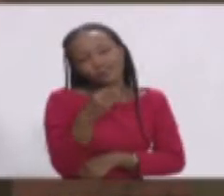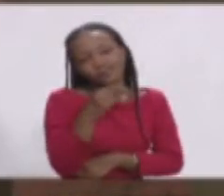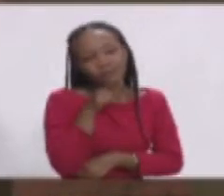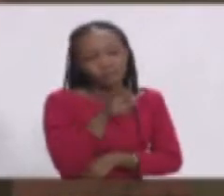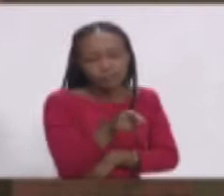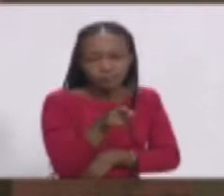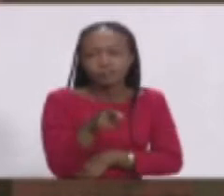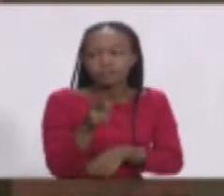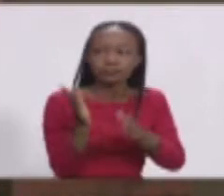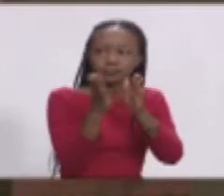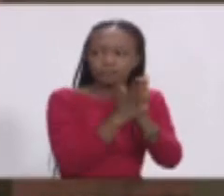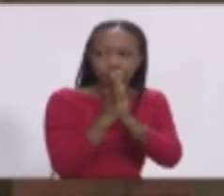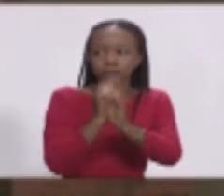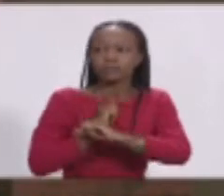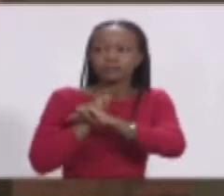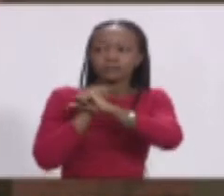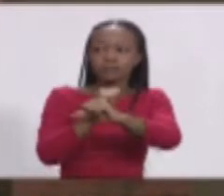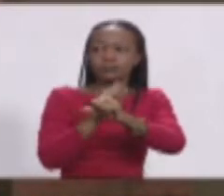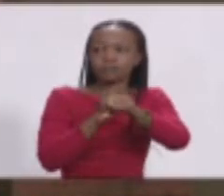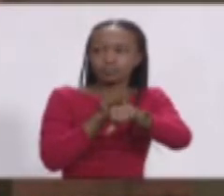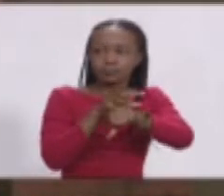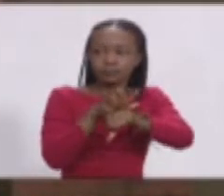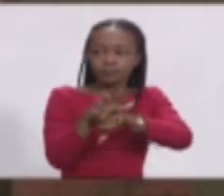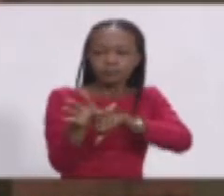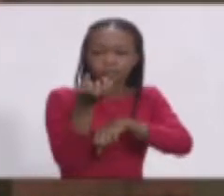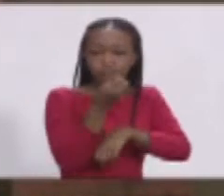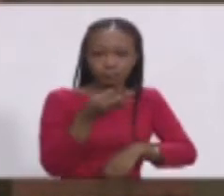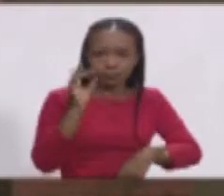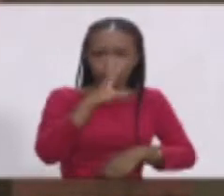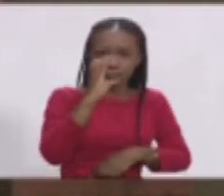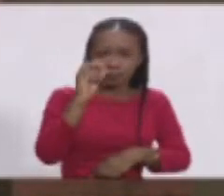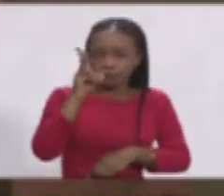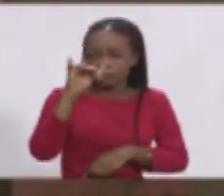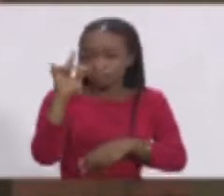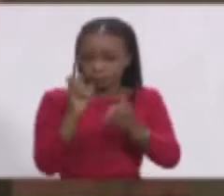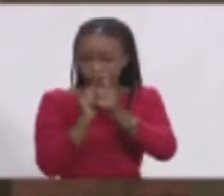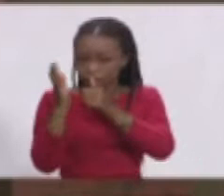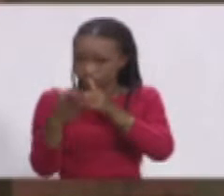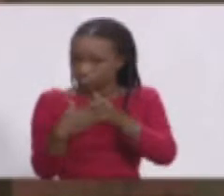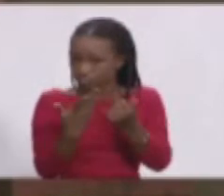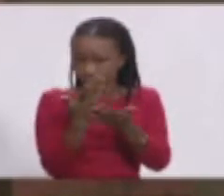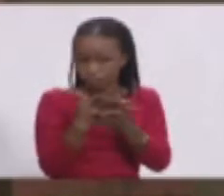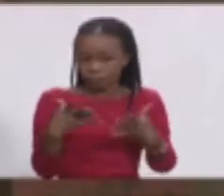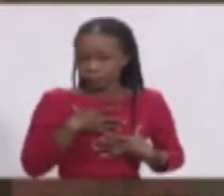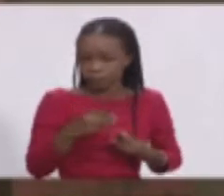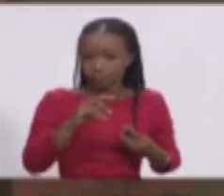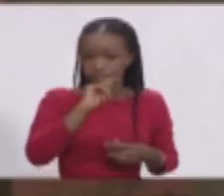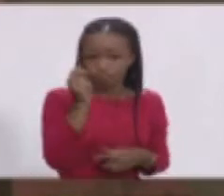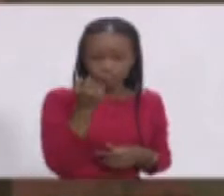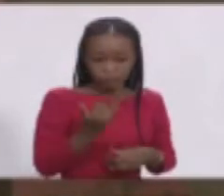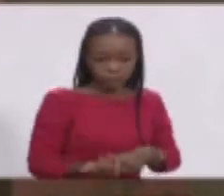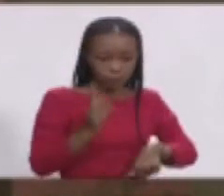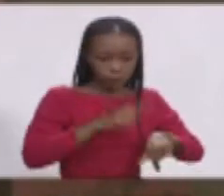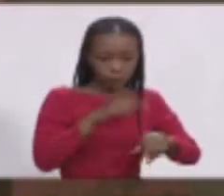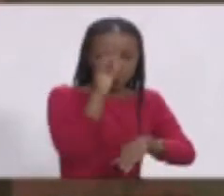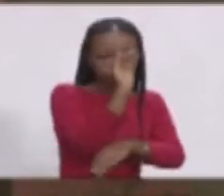in one way or the other in the prevention or the spread of the COVID-19. So one of the things I liked about Kenyans this time is that they were asking for the government